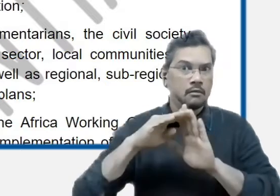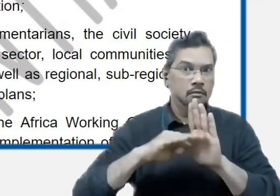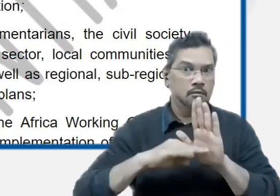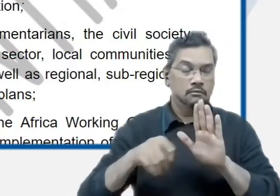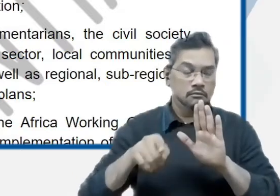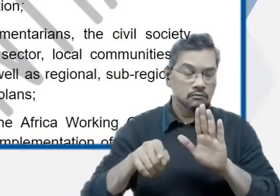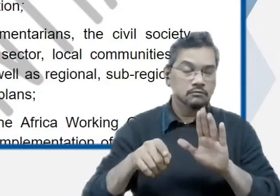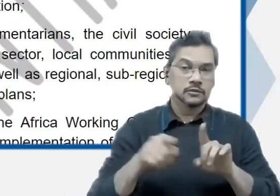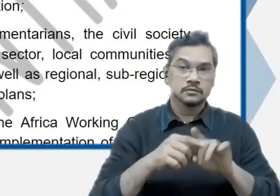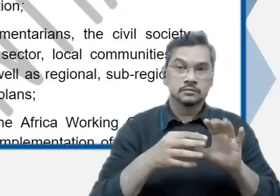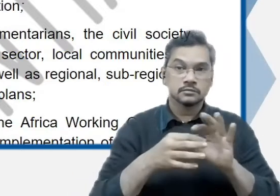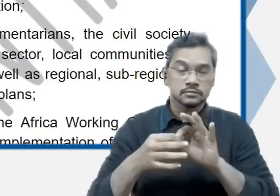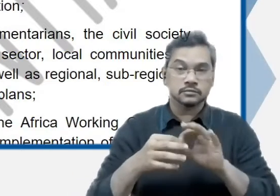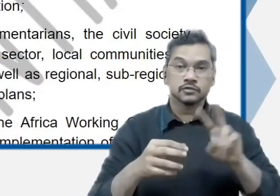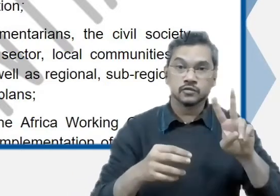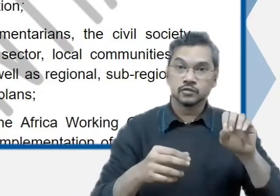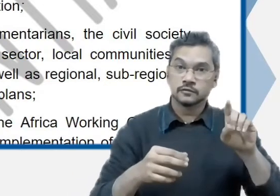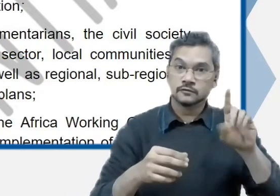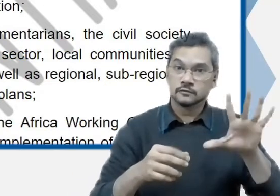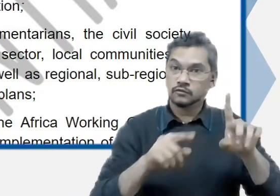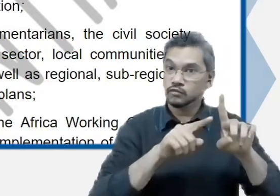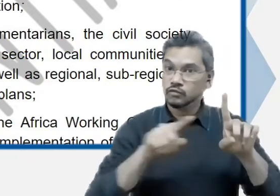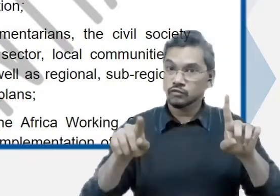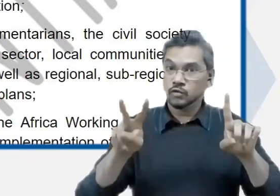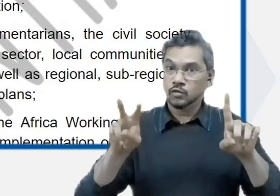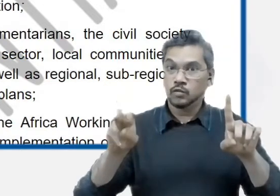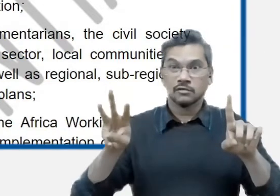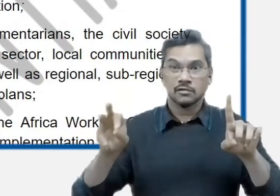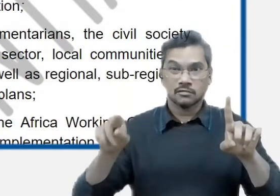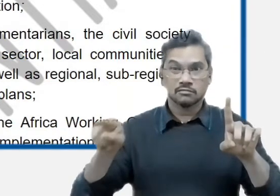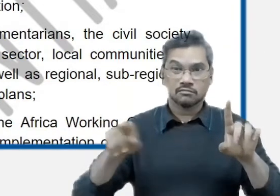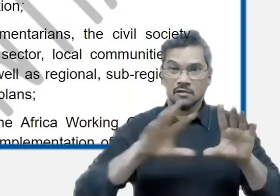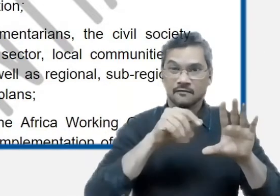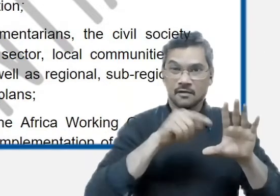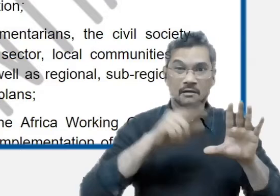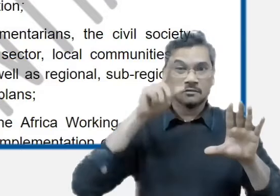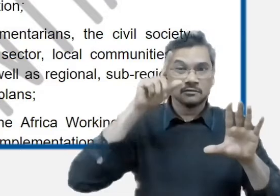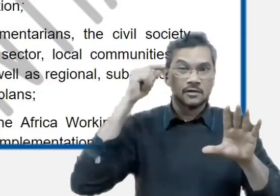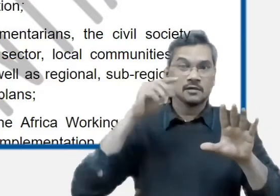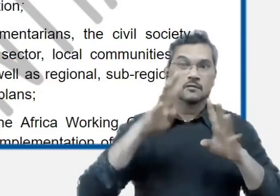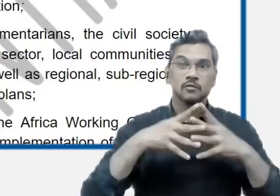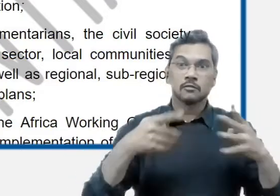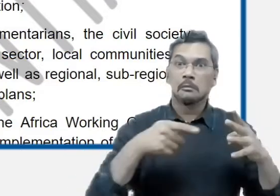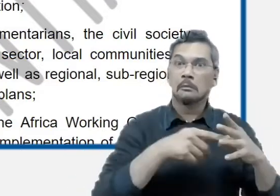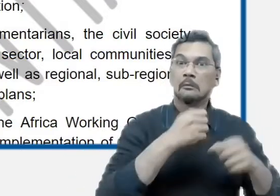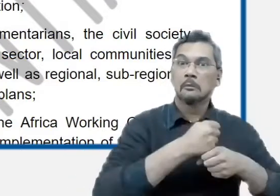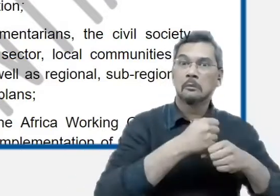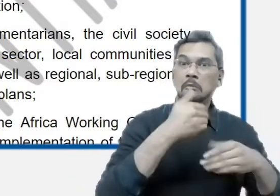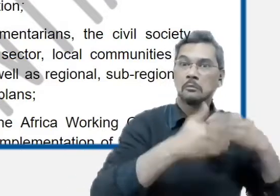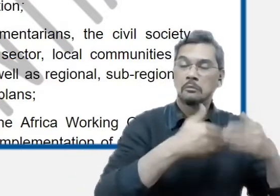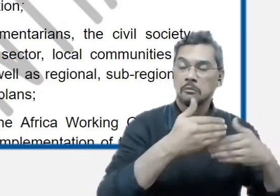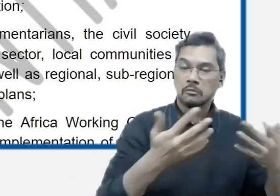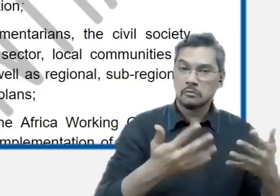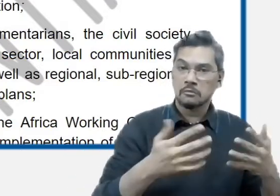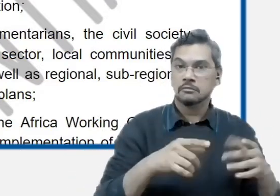Africa, strengthening capacities for early warning and early action, as well as the establishment and operationalization of the